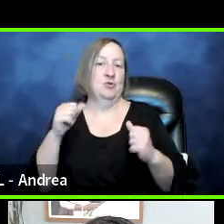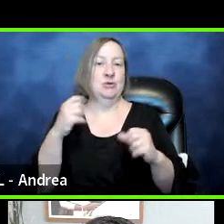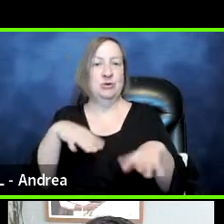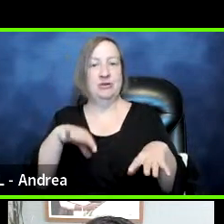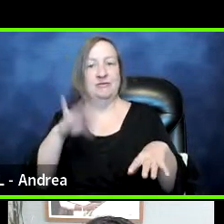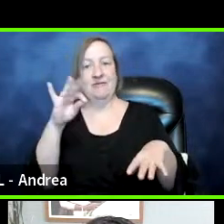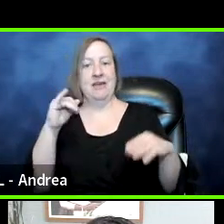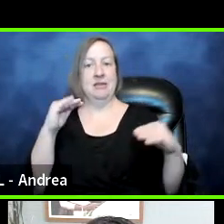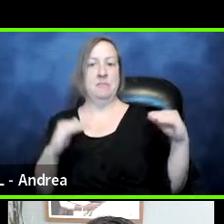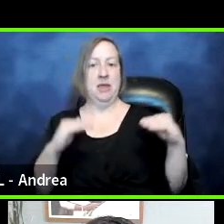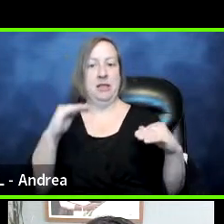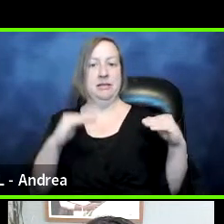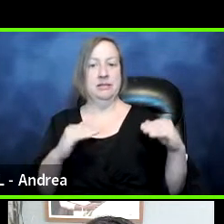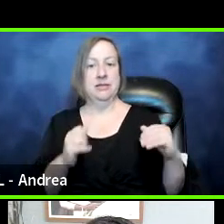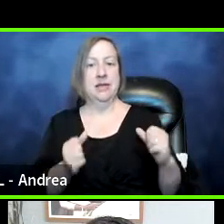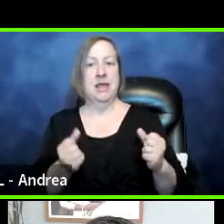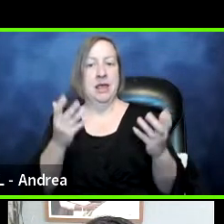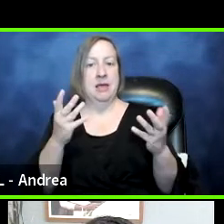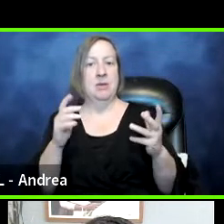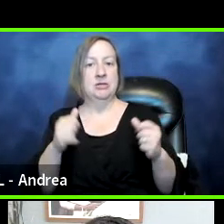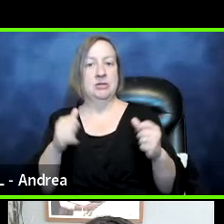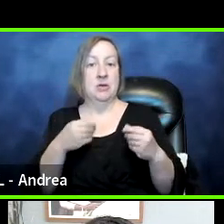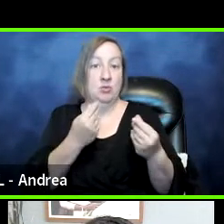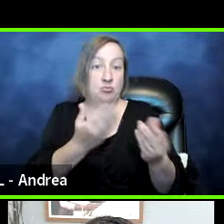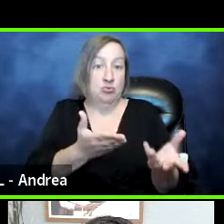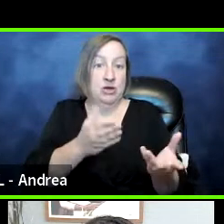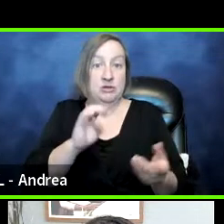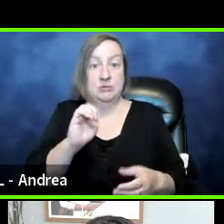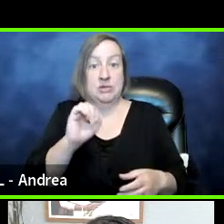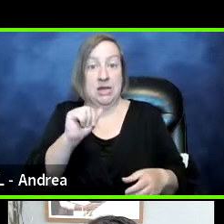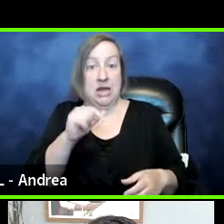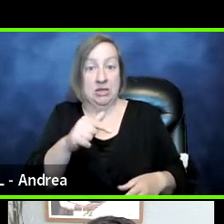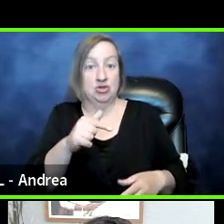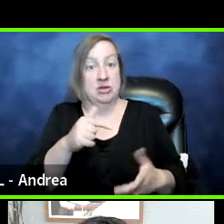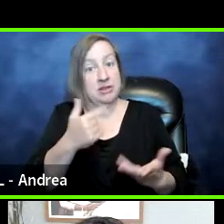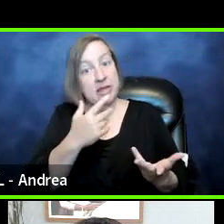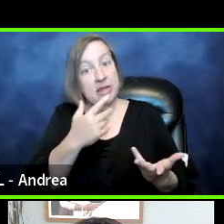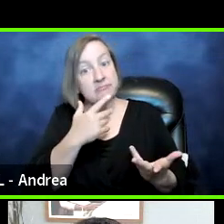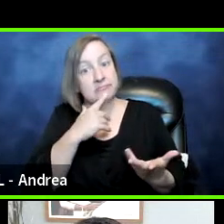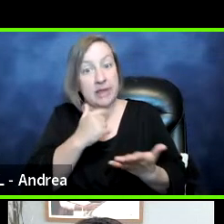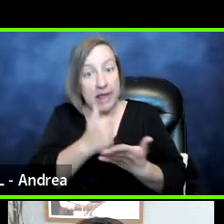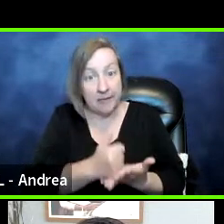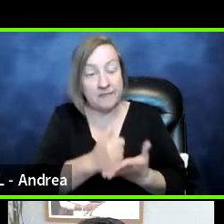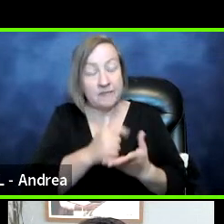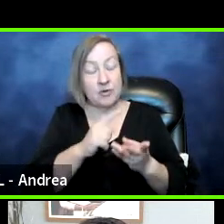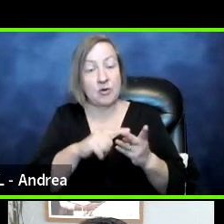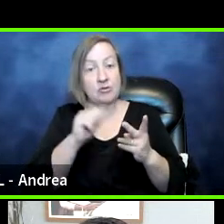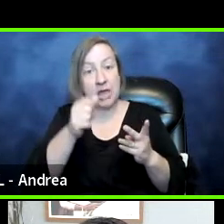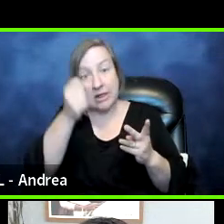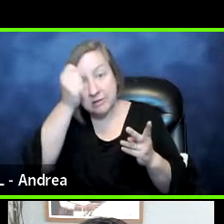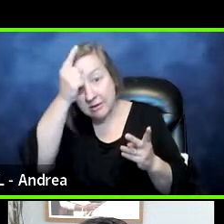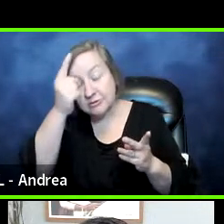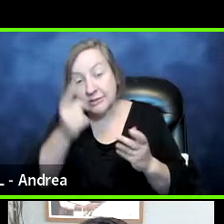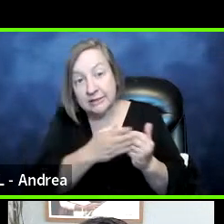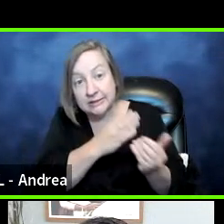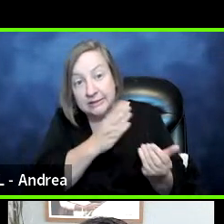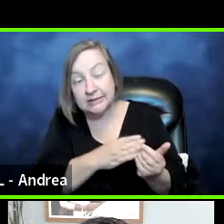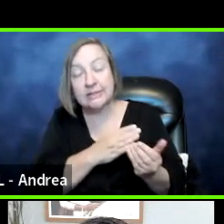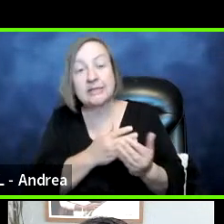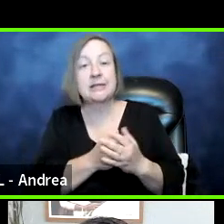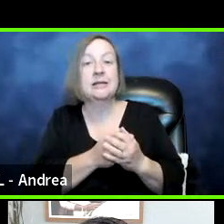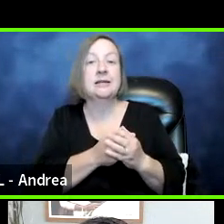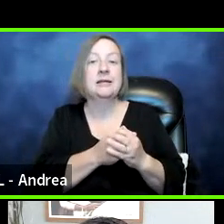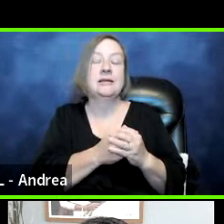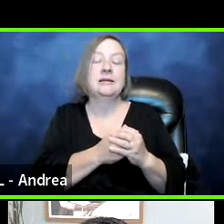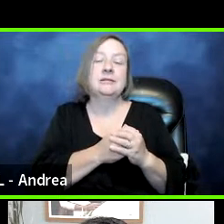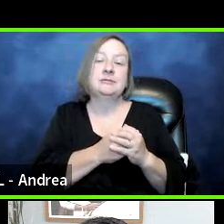of how much do we bring to the EAG that's meaningful and that is digestible. And so